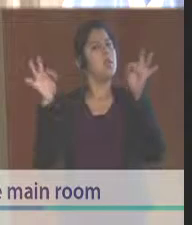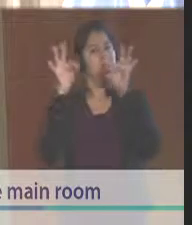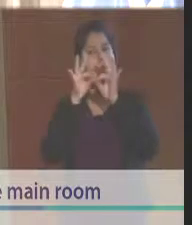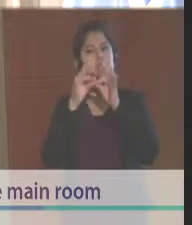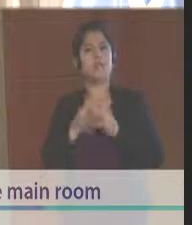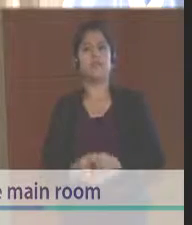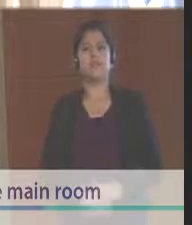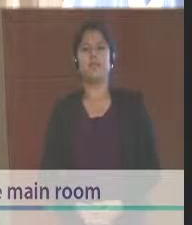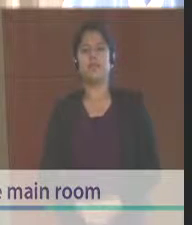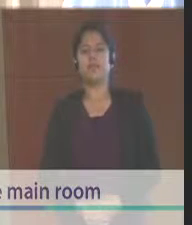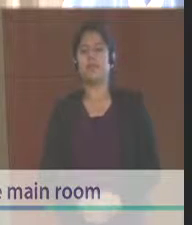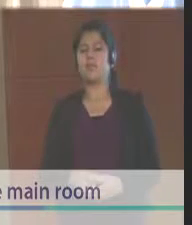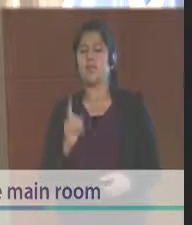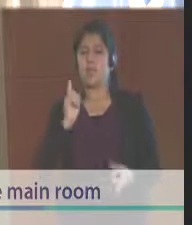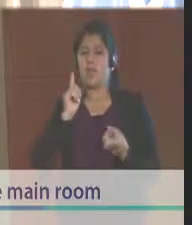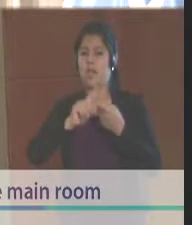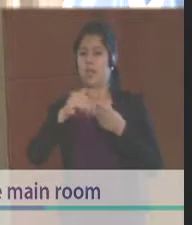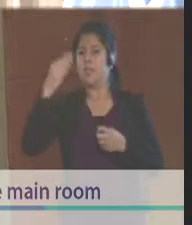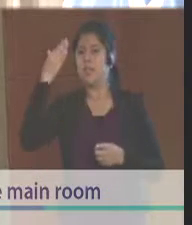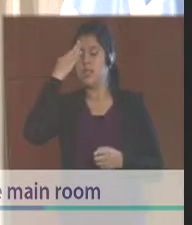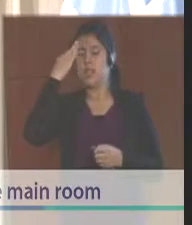have very important limitations.